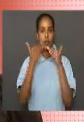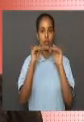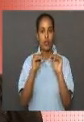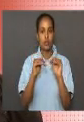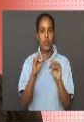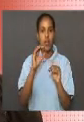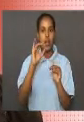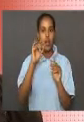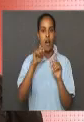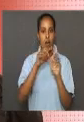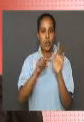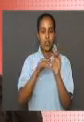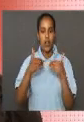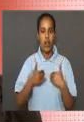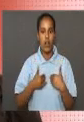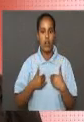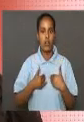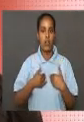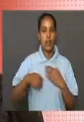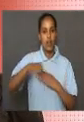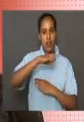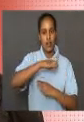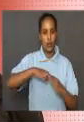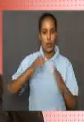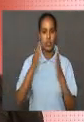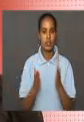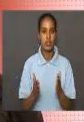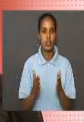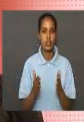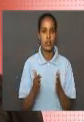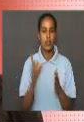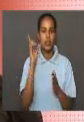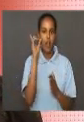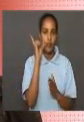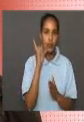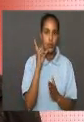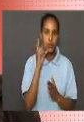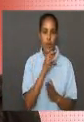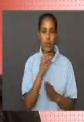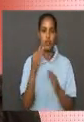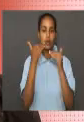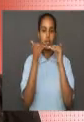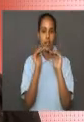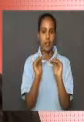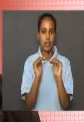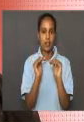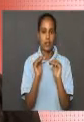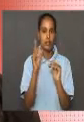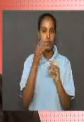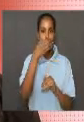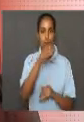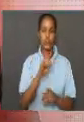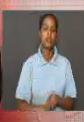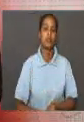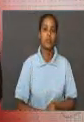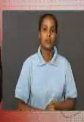of ions has on the electrolysis of dilute and concentrated